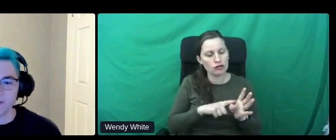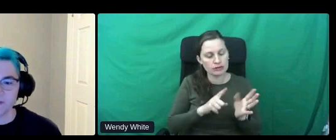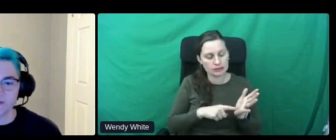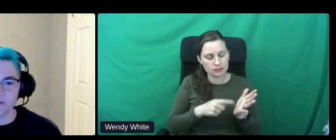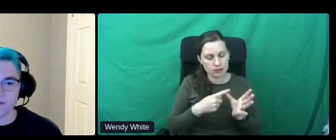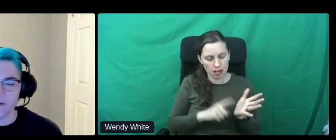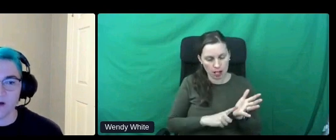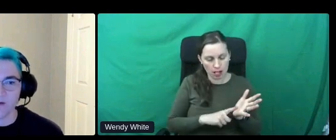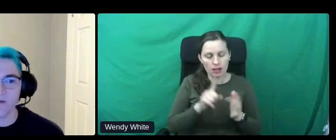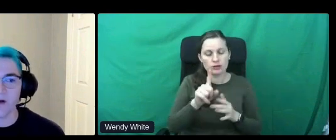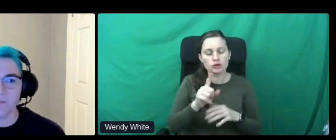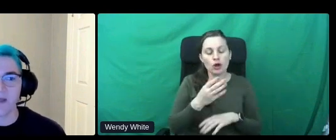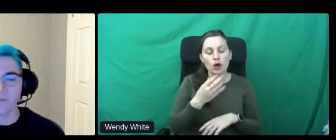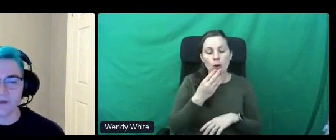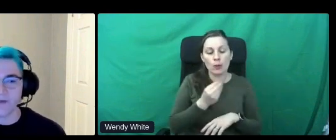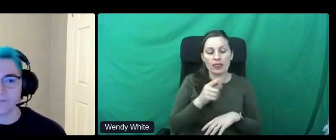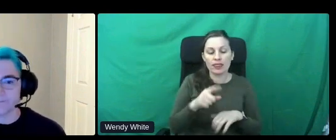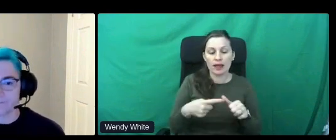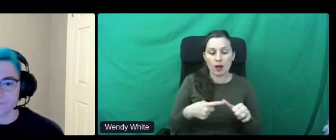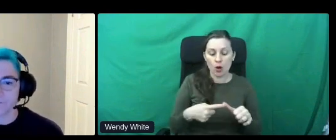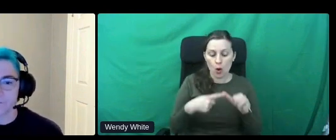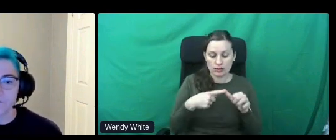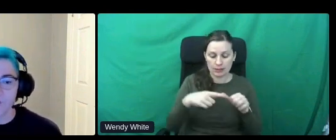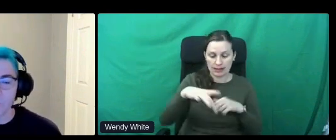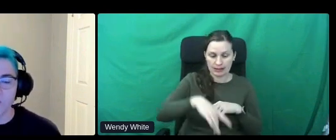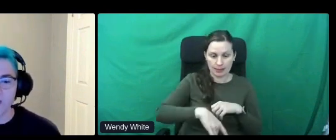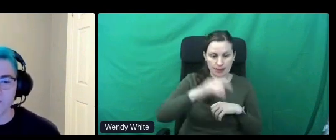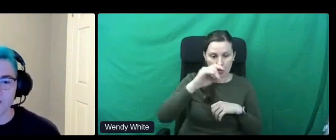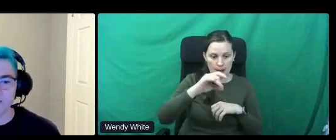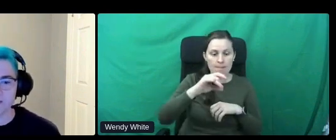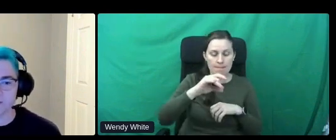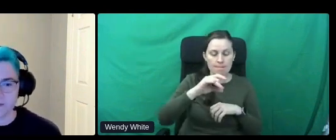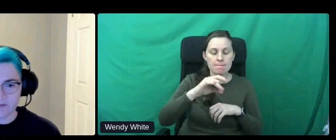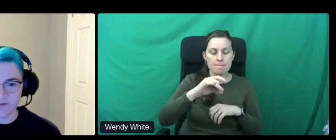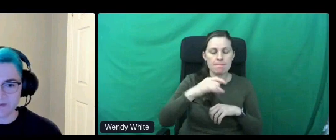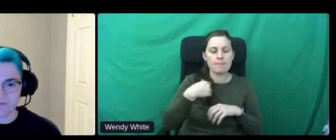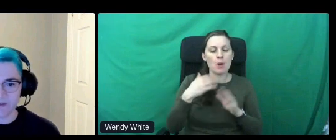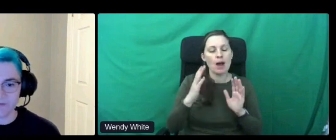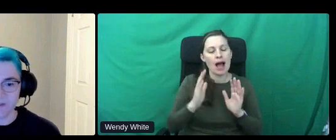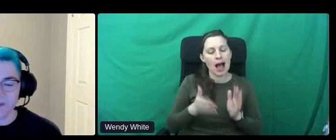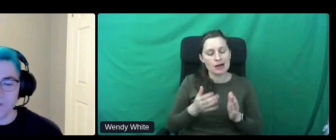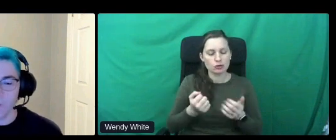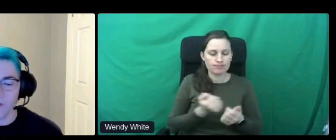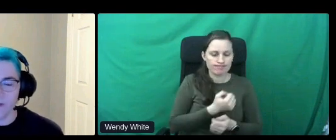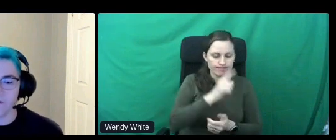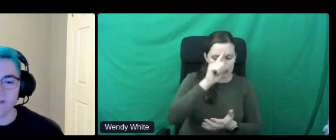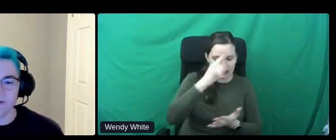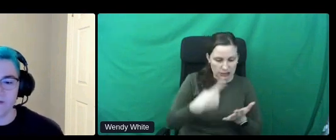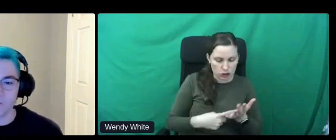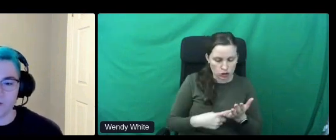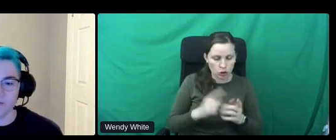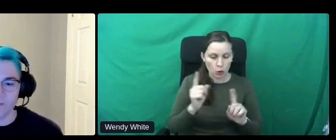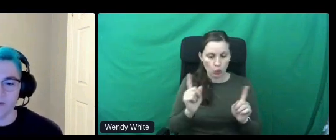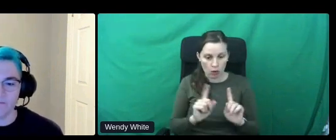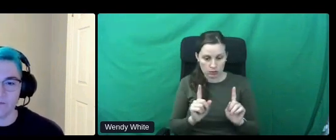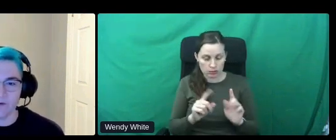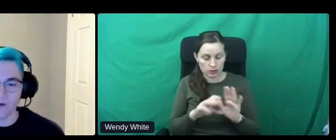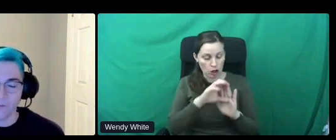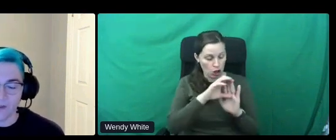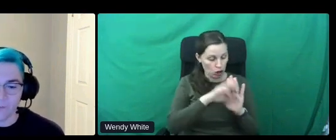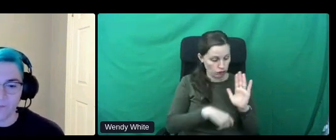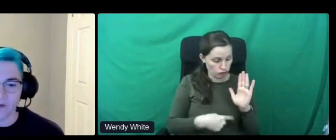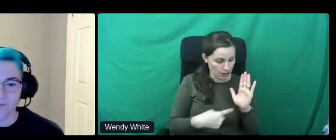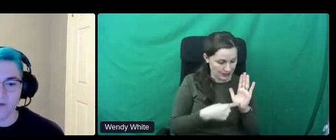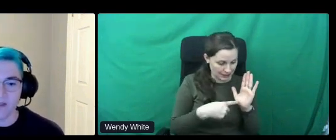to the automatic pickup, we had to make certain decisions around what the criteria were going to be for